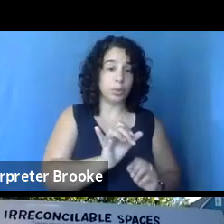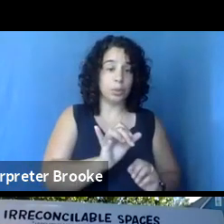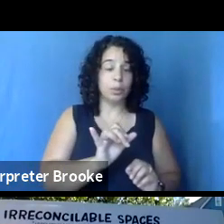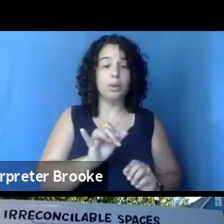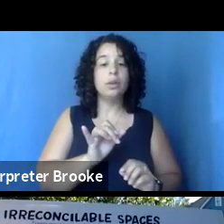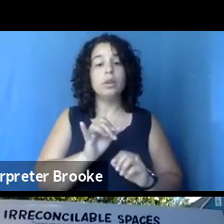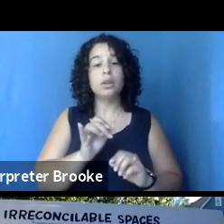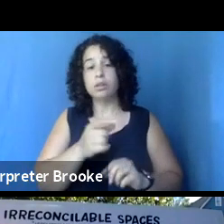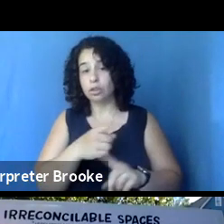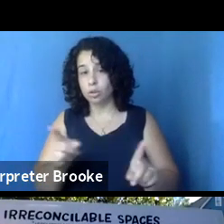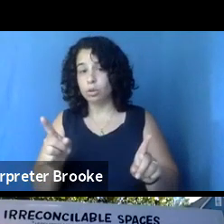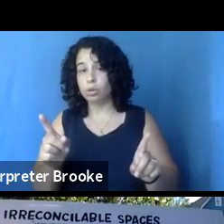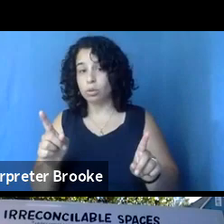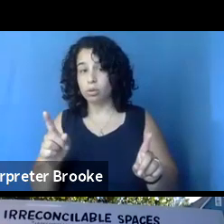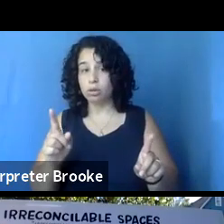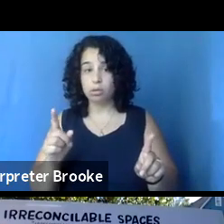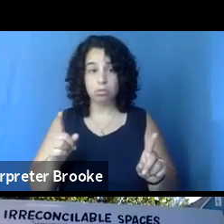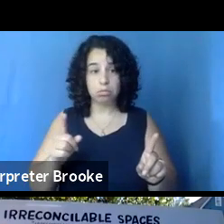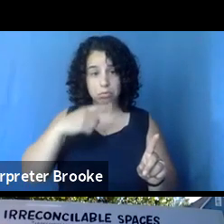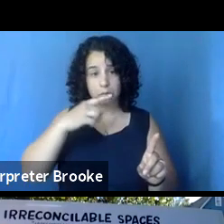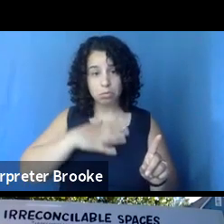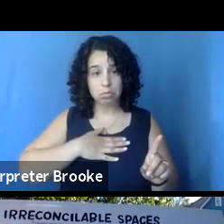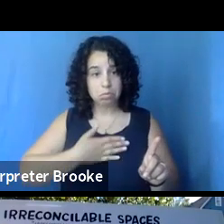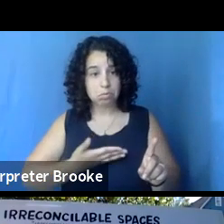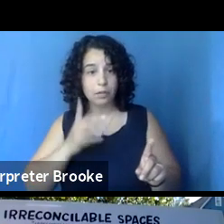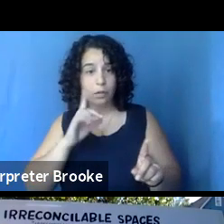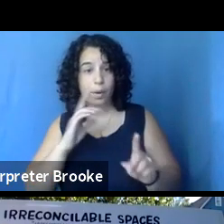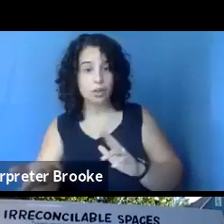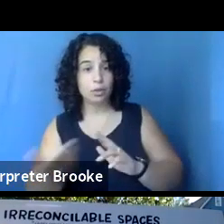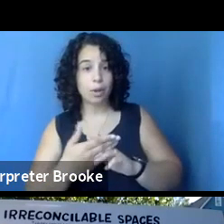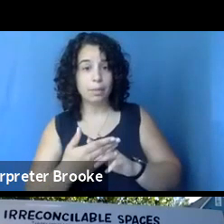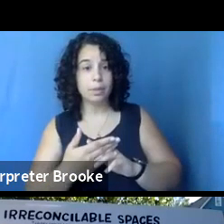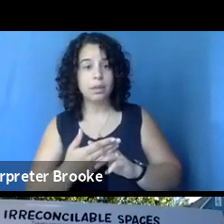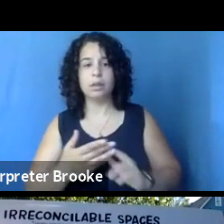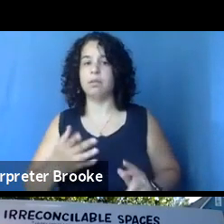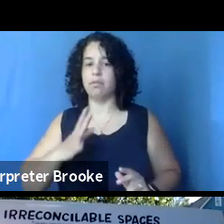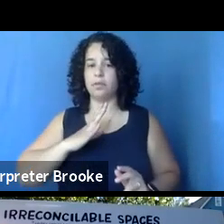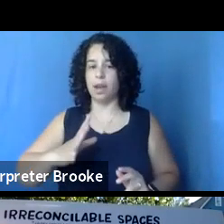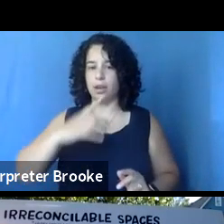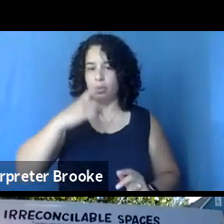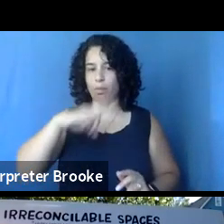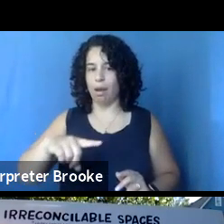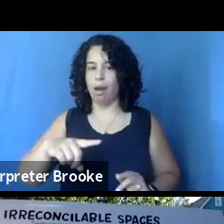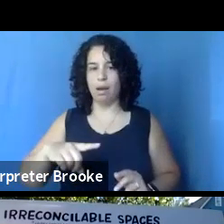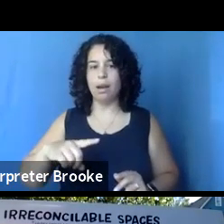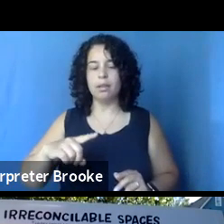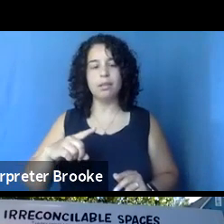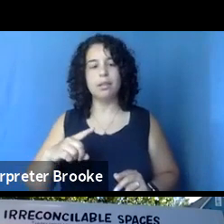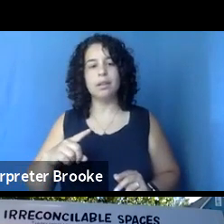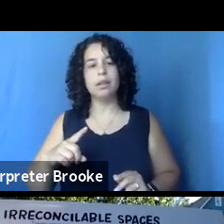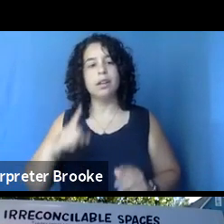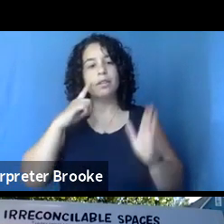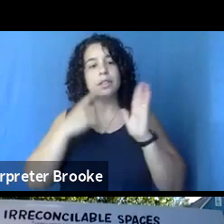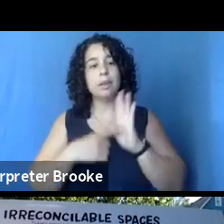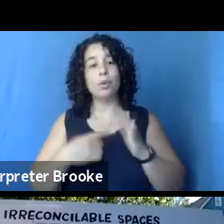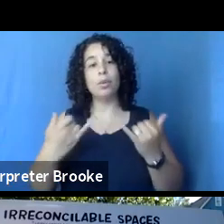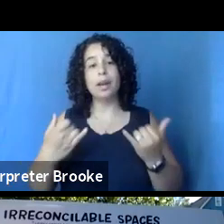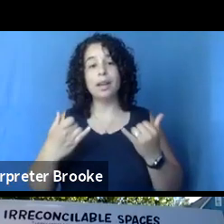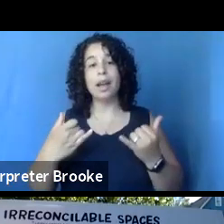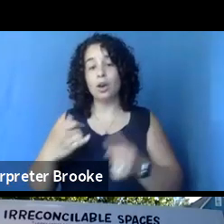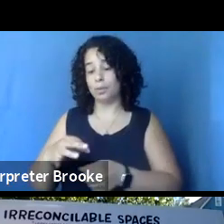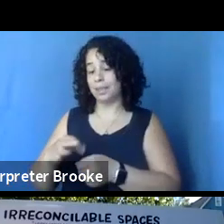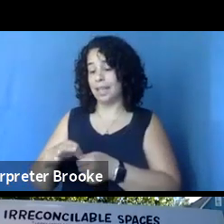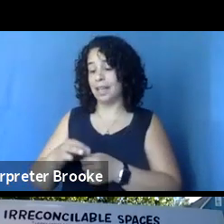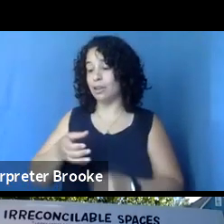are willing to interrupt me, I would really appreciate it, because right now I'm drinking tea and